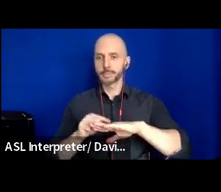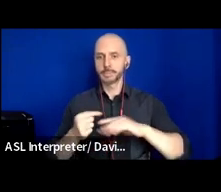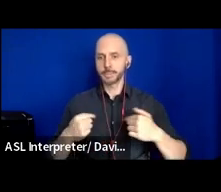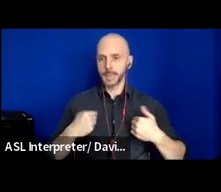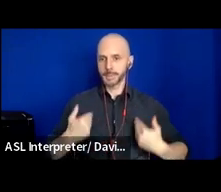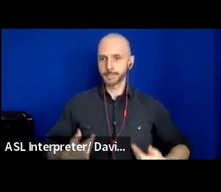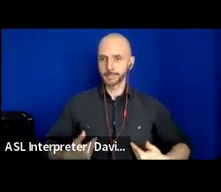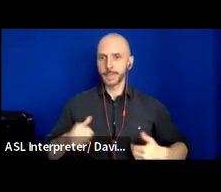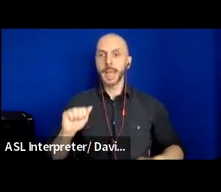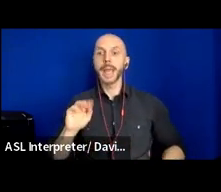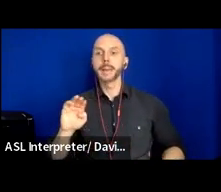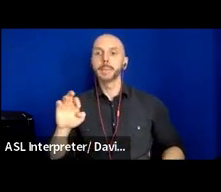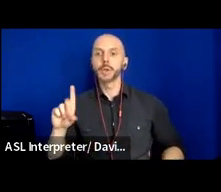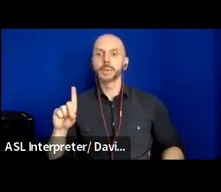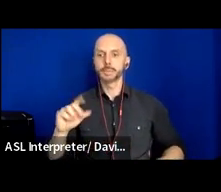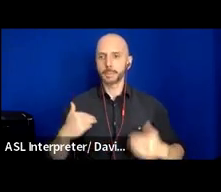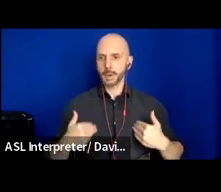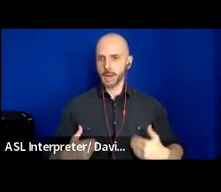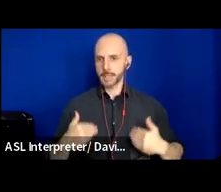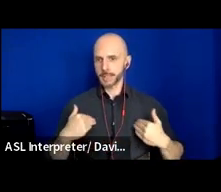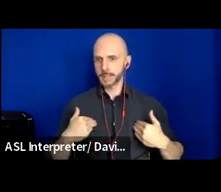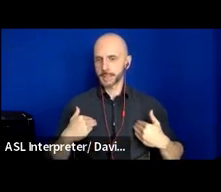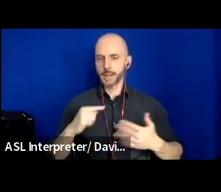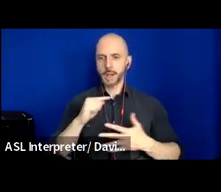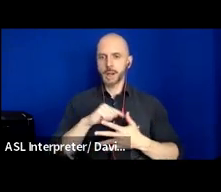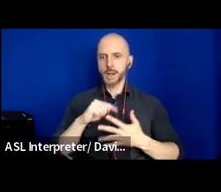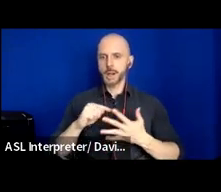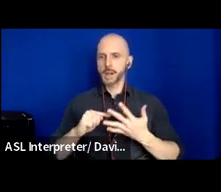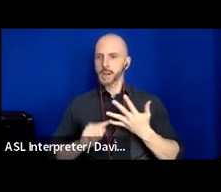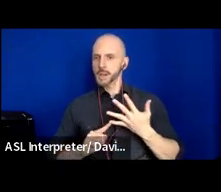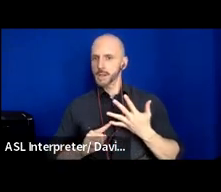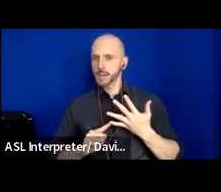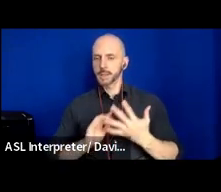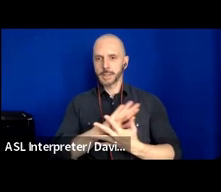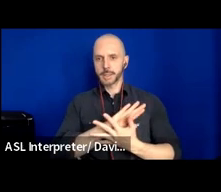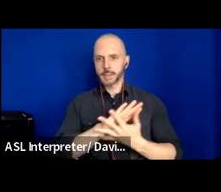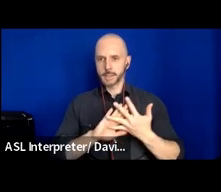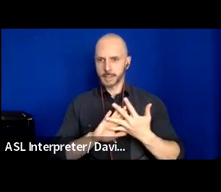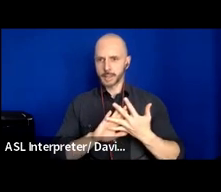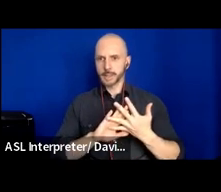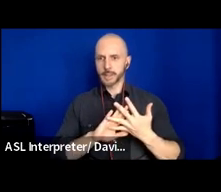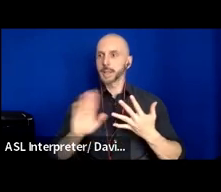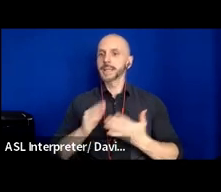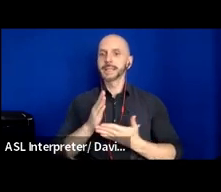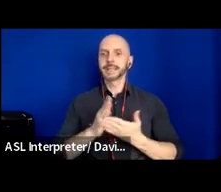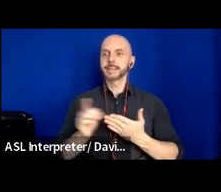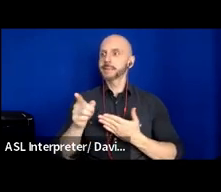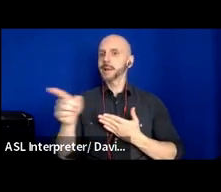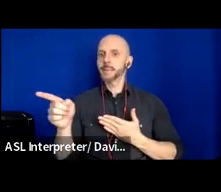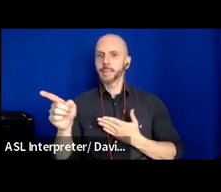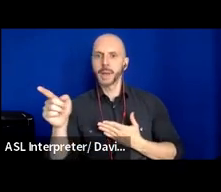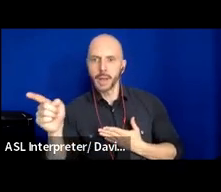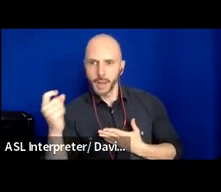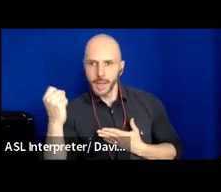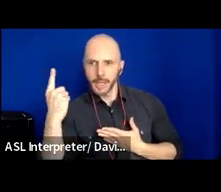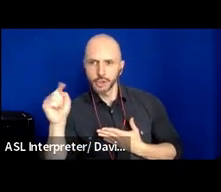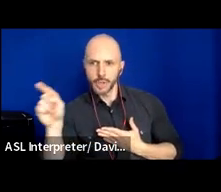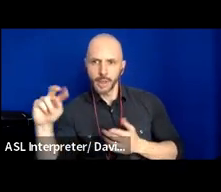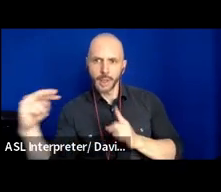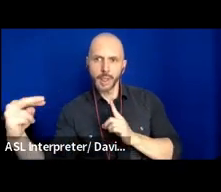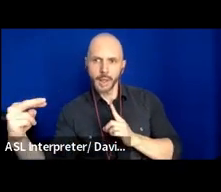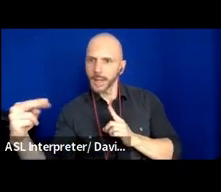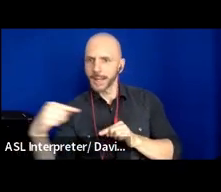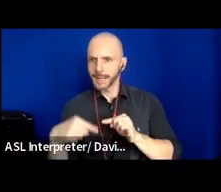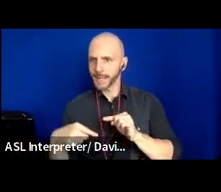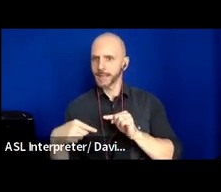certainly. And so there are ways in which there are things that I don't always understand or get. And I might also be still